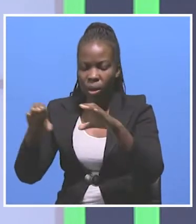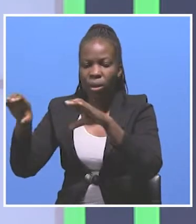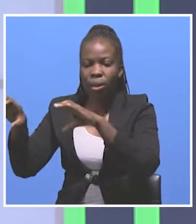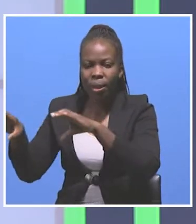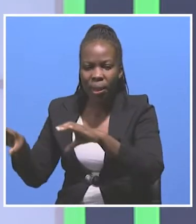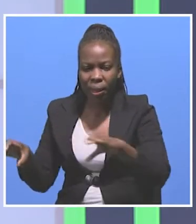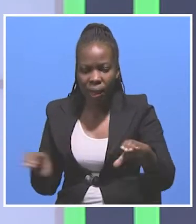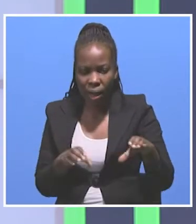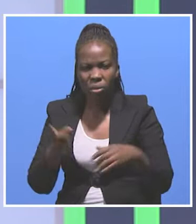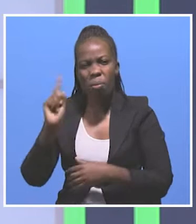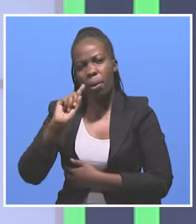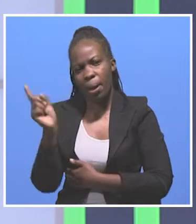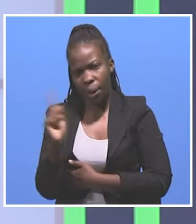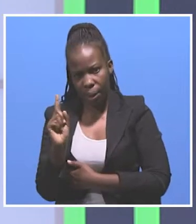gazetted,